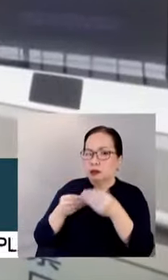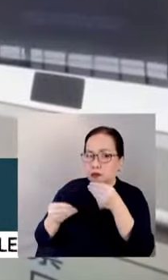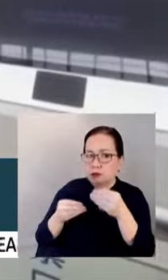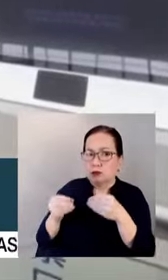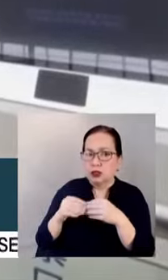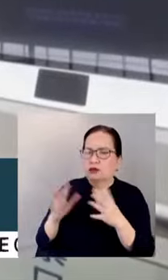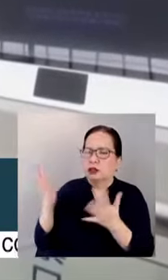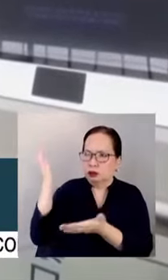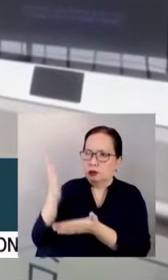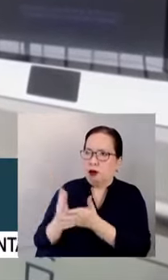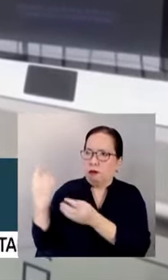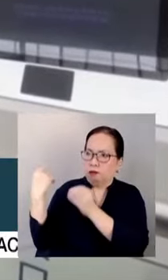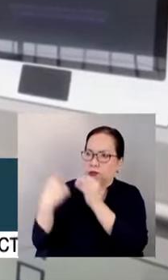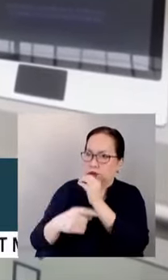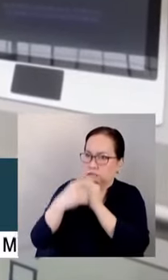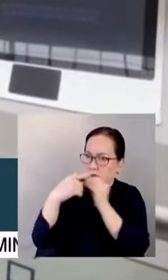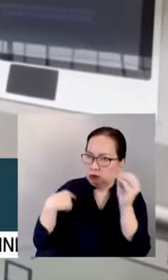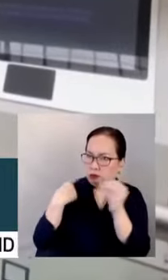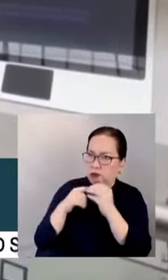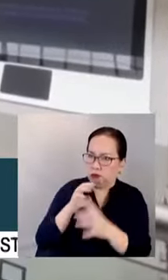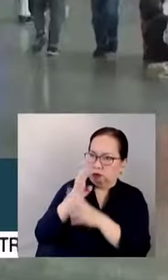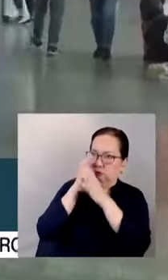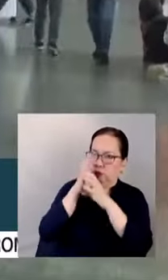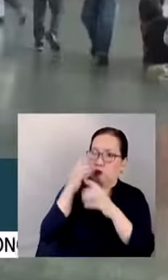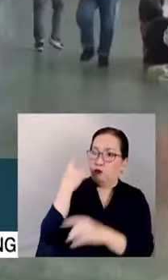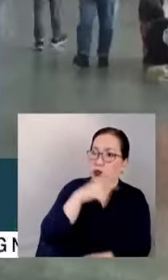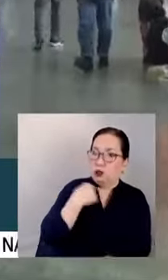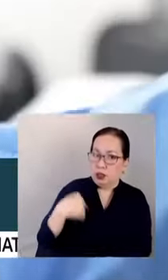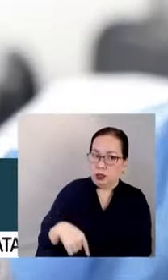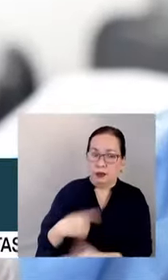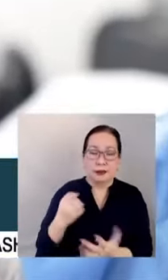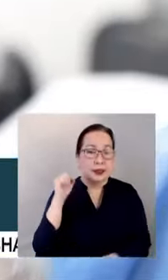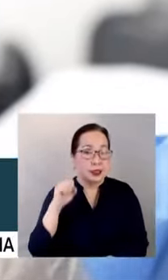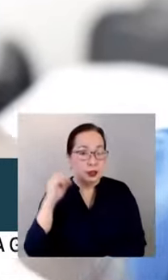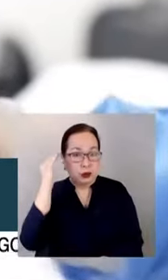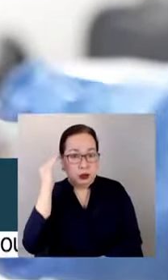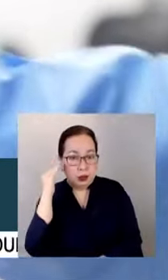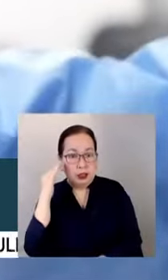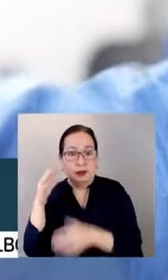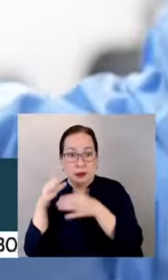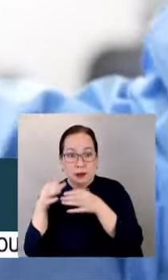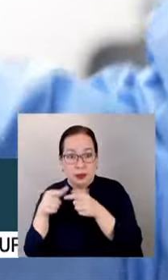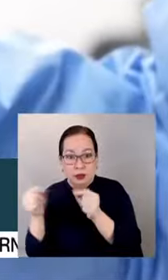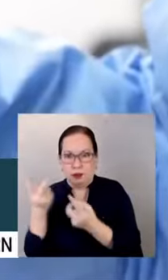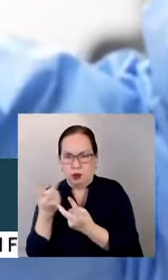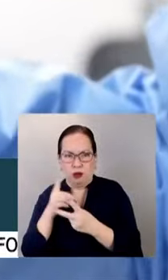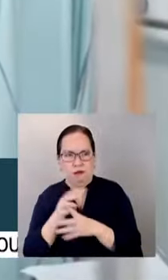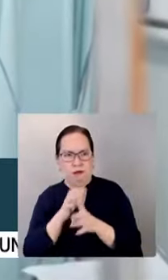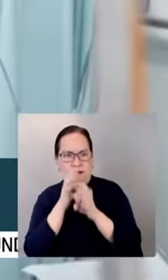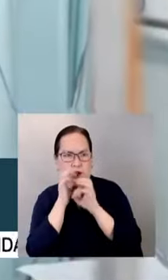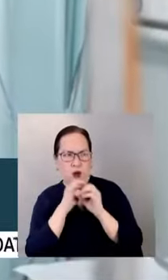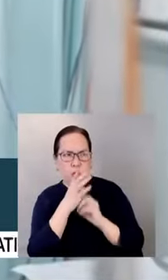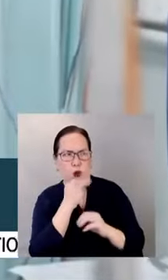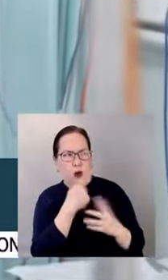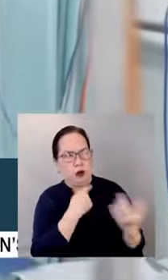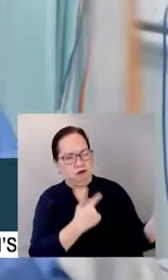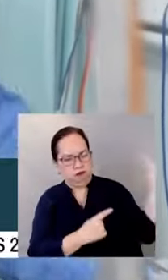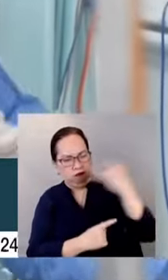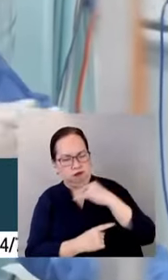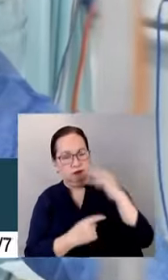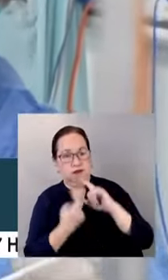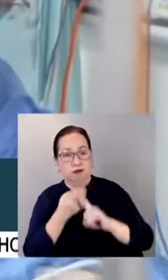discriminatory restrictions on China. South Korea and Japan are among the long list of nations that tighten border measures against travelers from